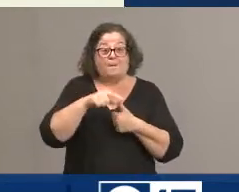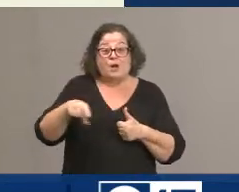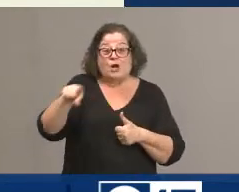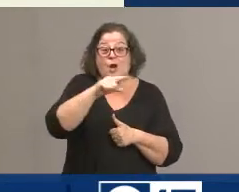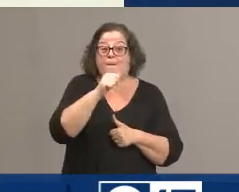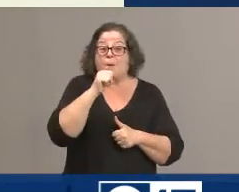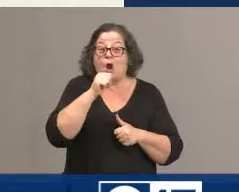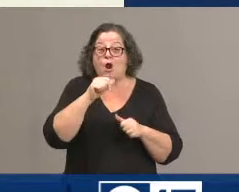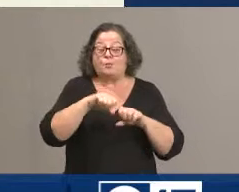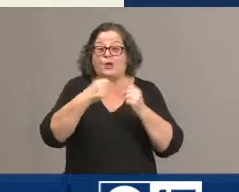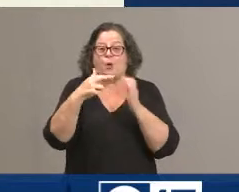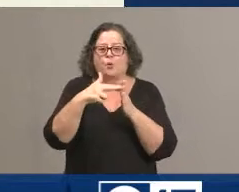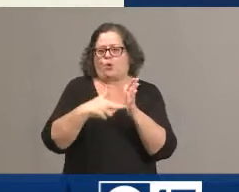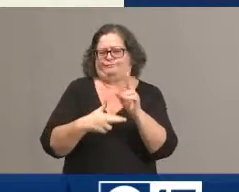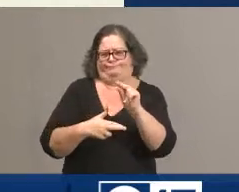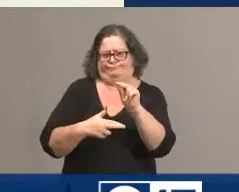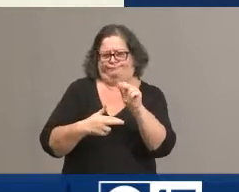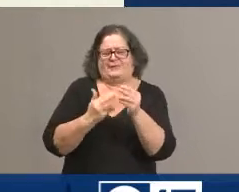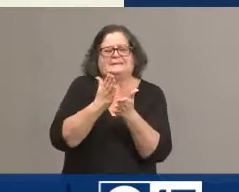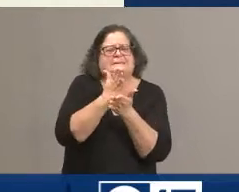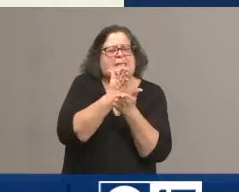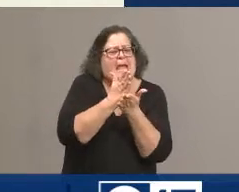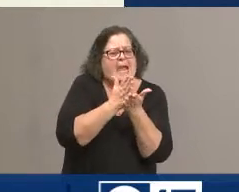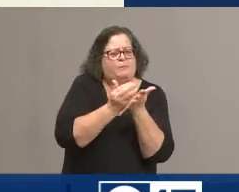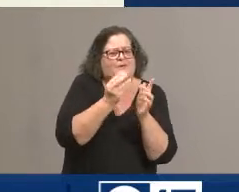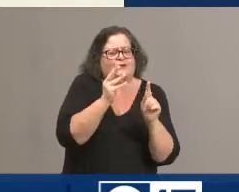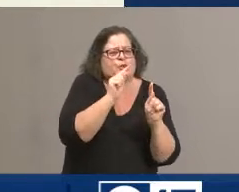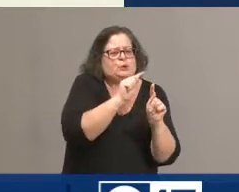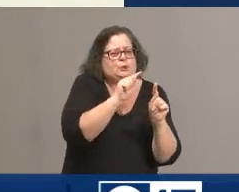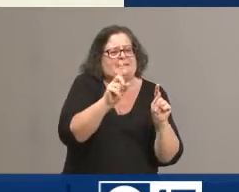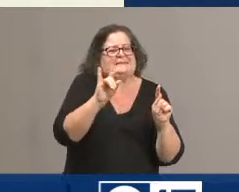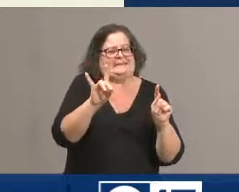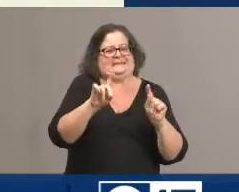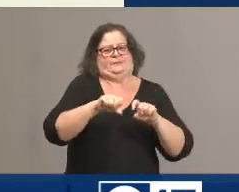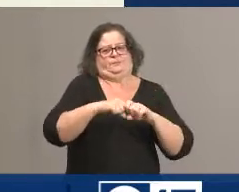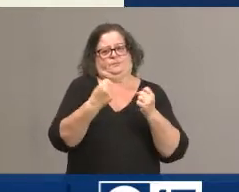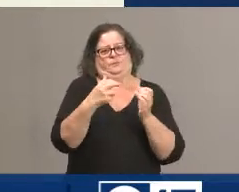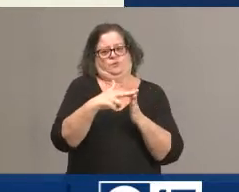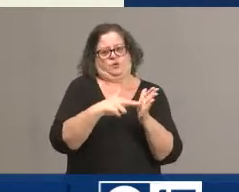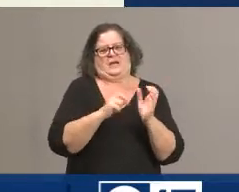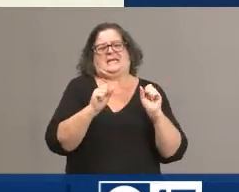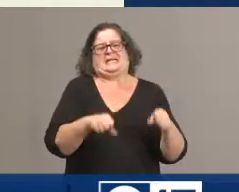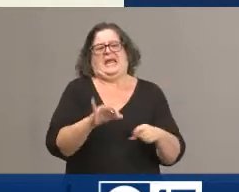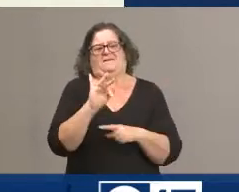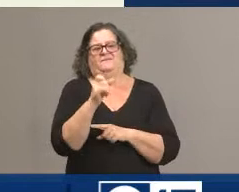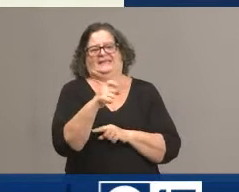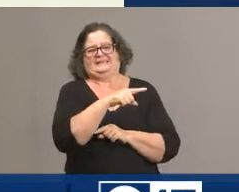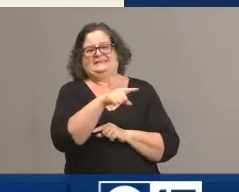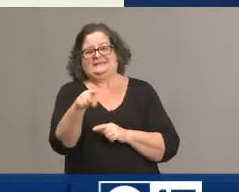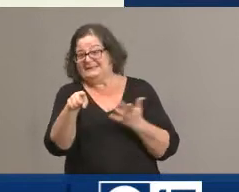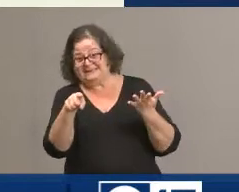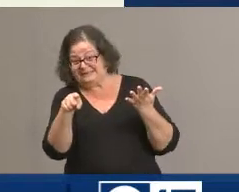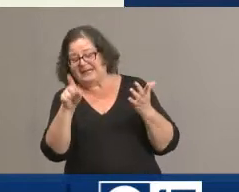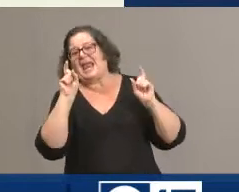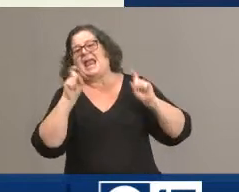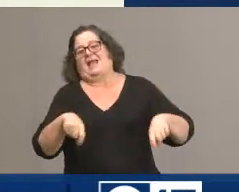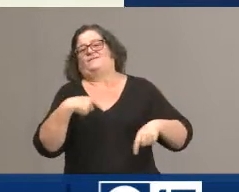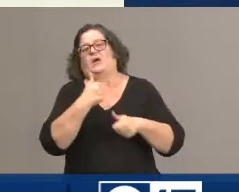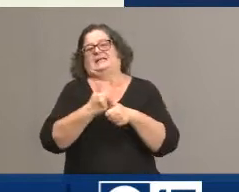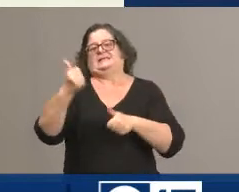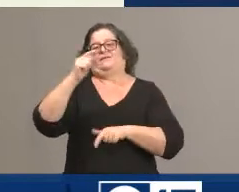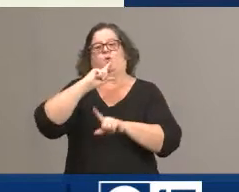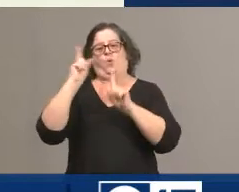order and enforcement. And if I can, a lot of folks have a question about sports. Absolutely.